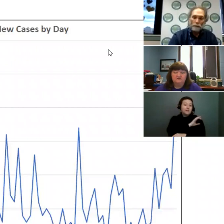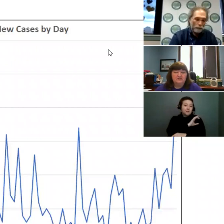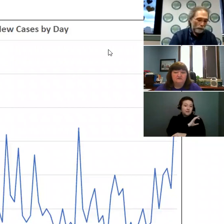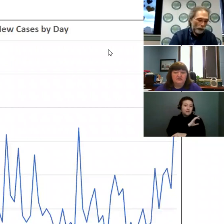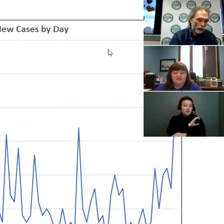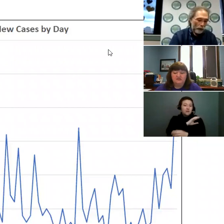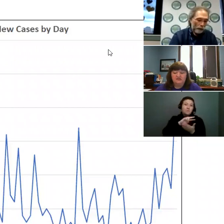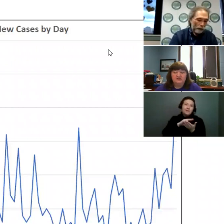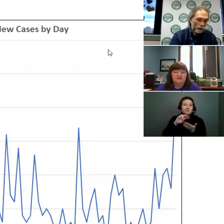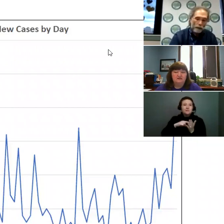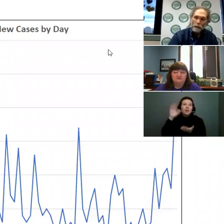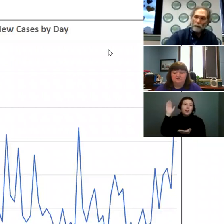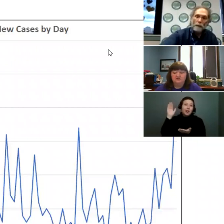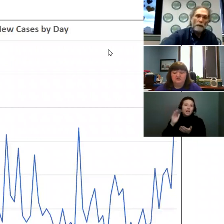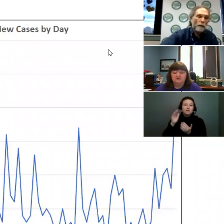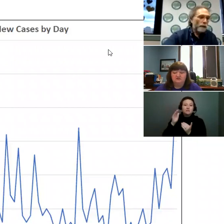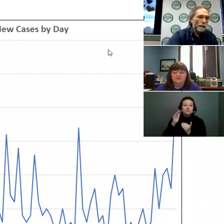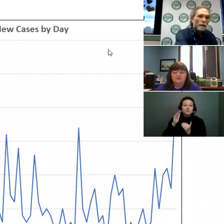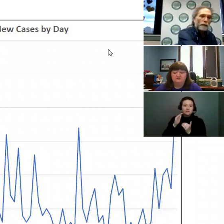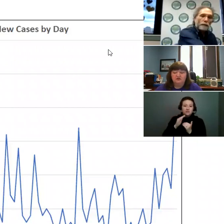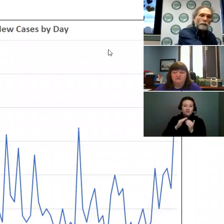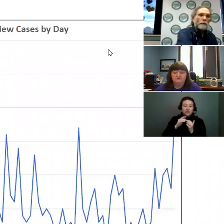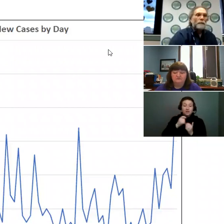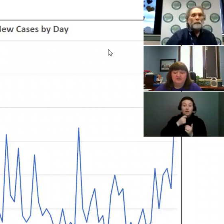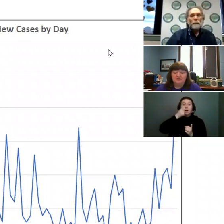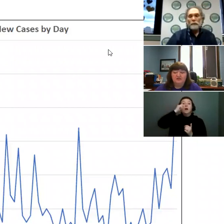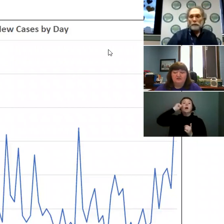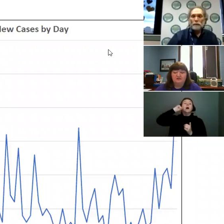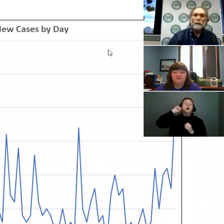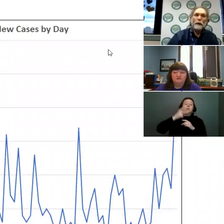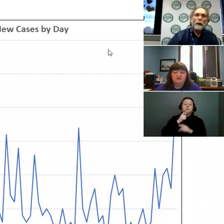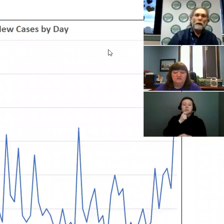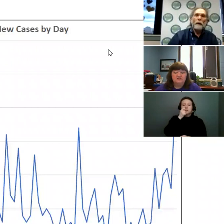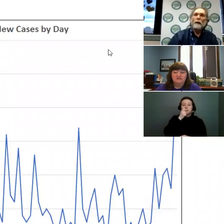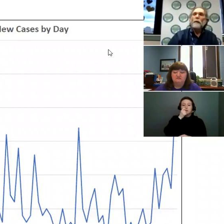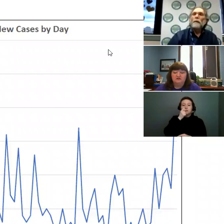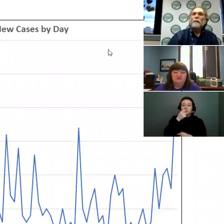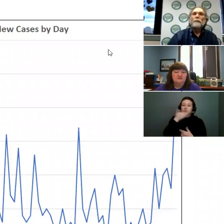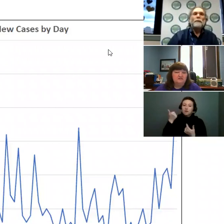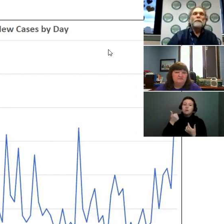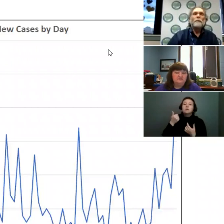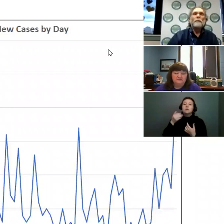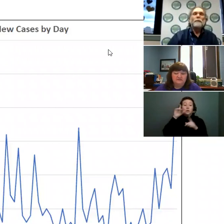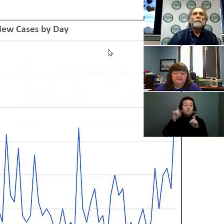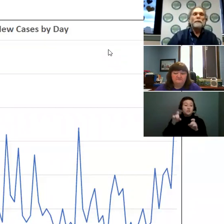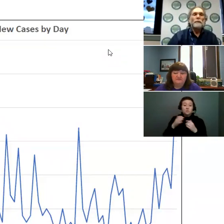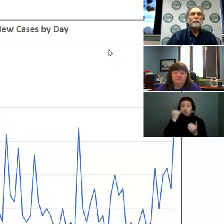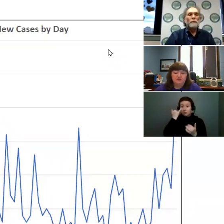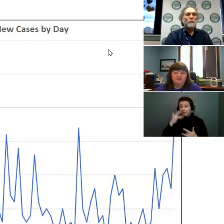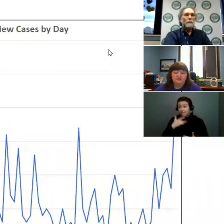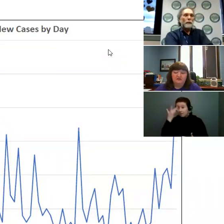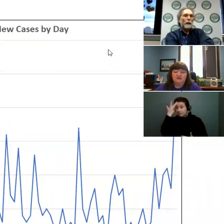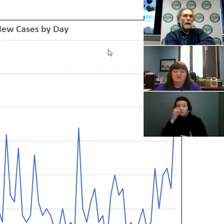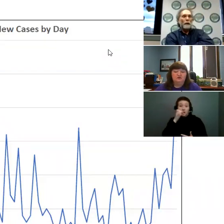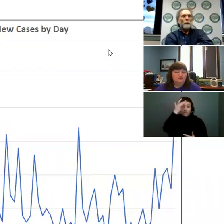less invasive than the nasopharyngeal type of swab. And they are going to be testing regardless of symptoms or